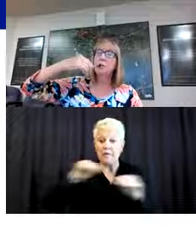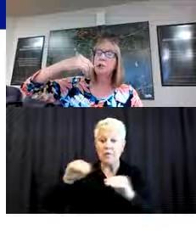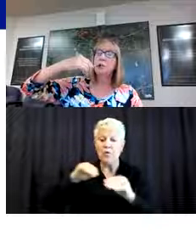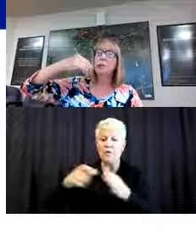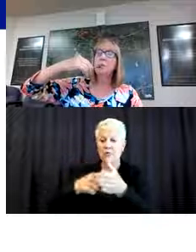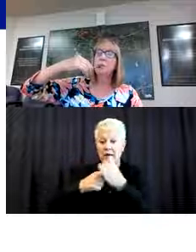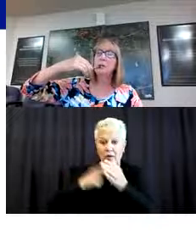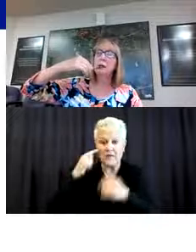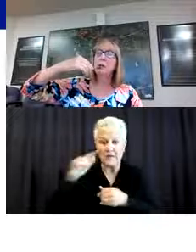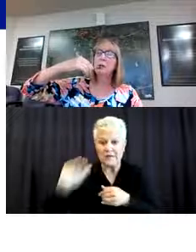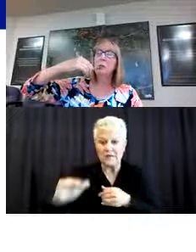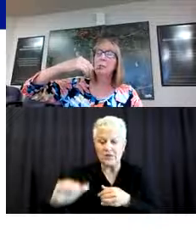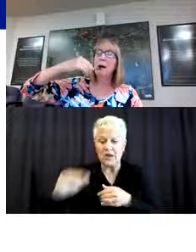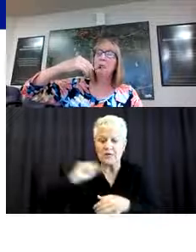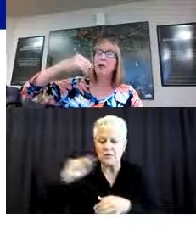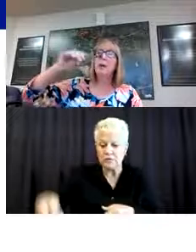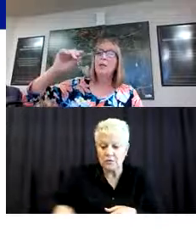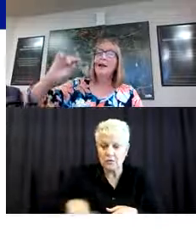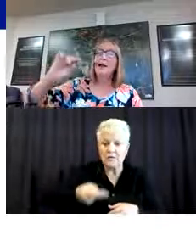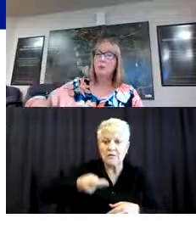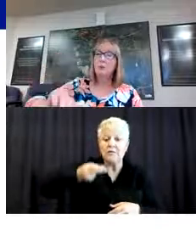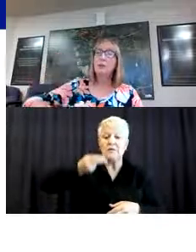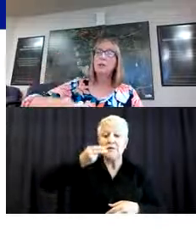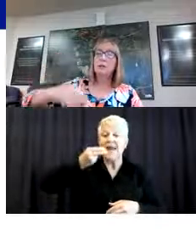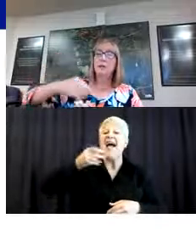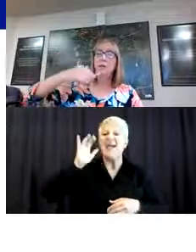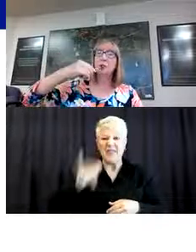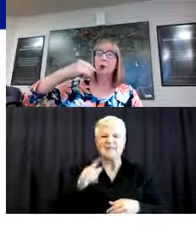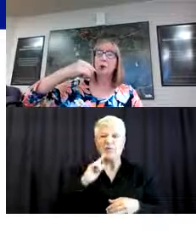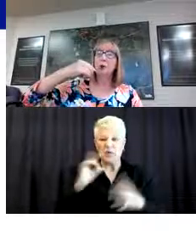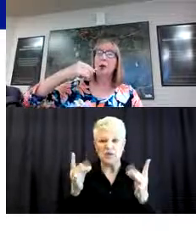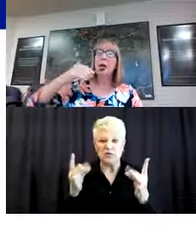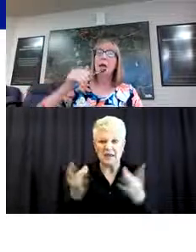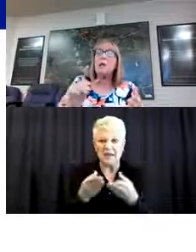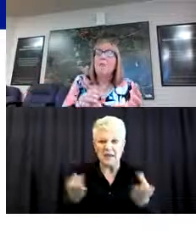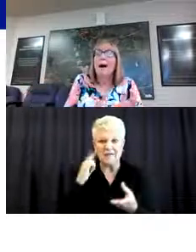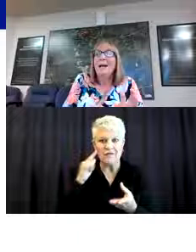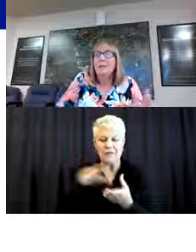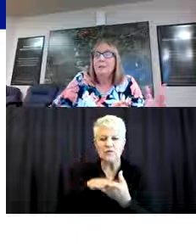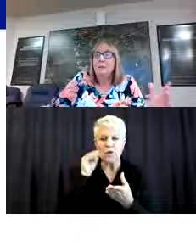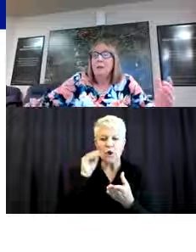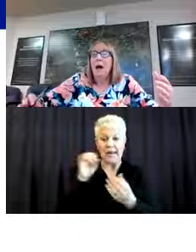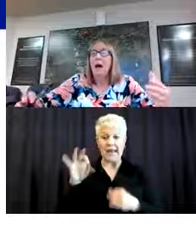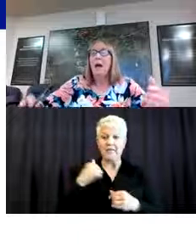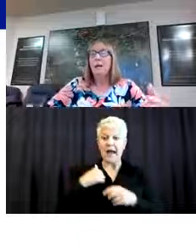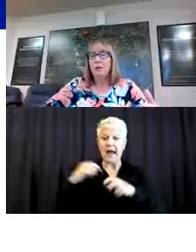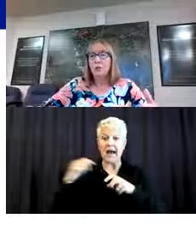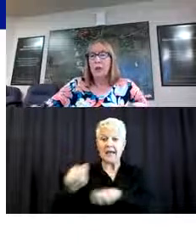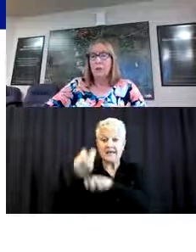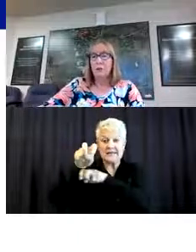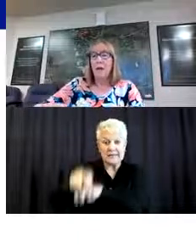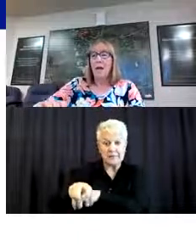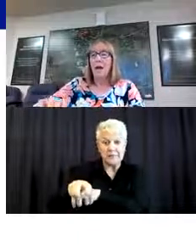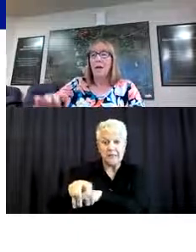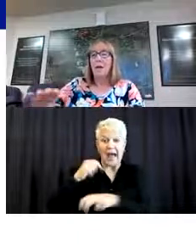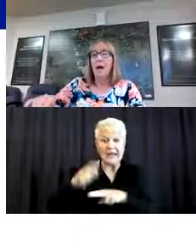to use a spoon and bring it up to their mouth, that is a really tricky thing to learn. If I sit behind a